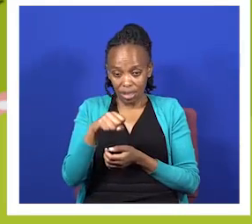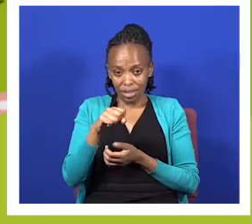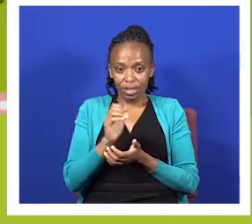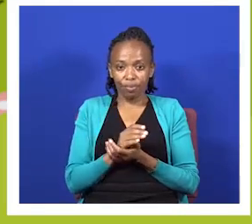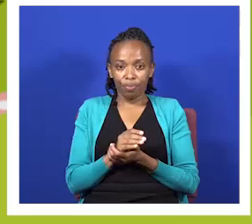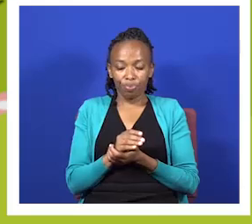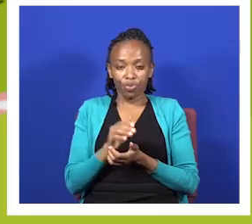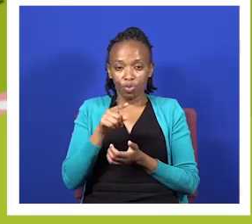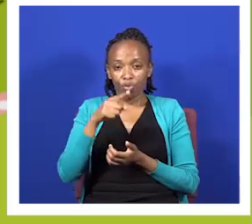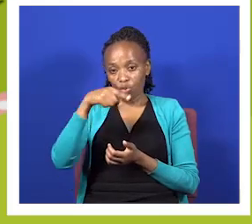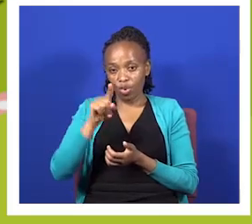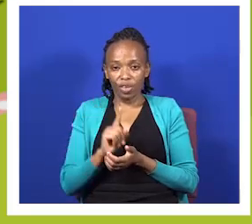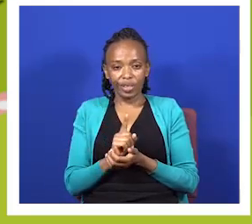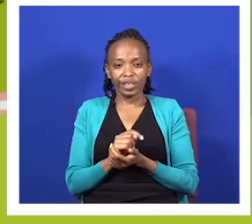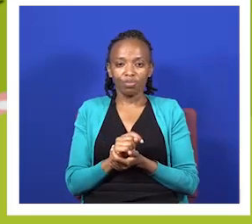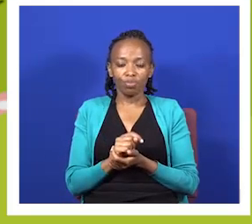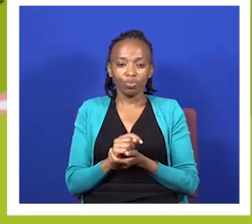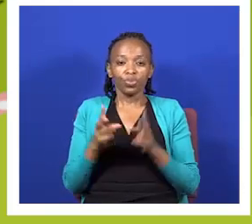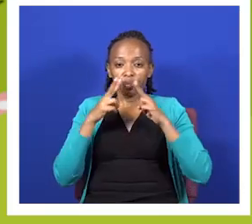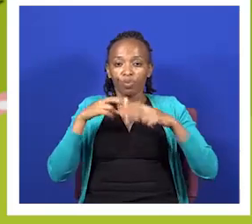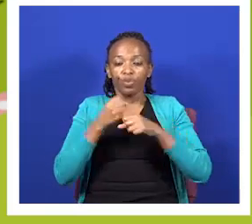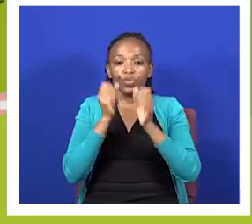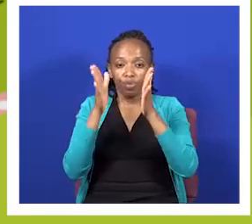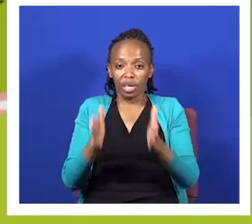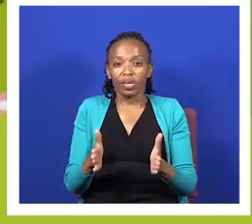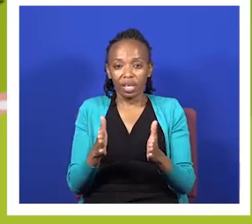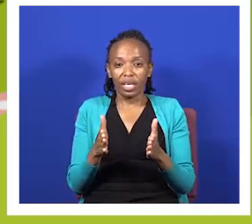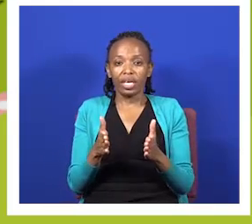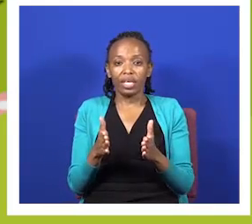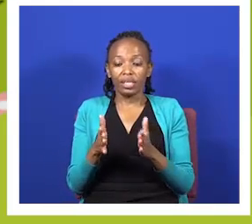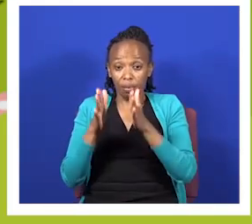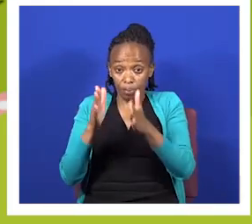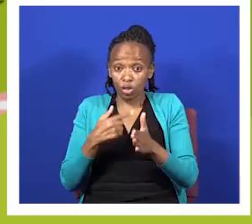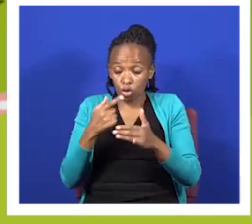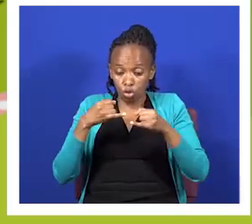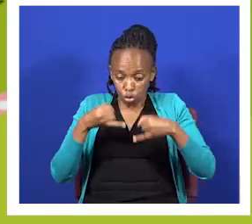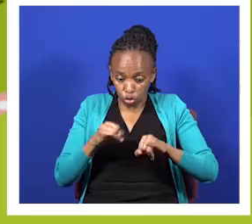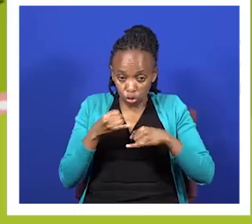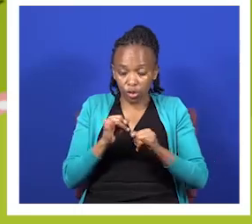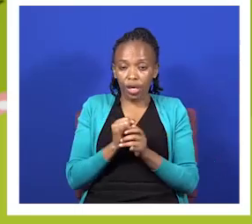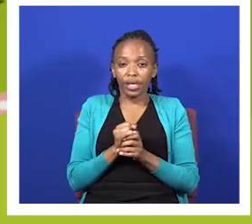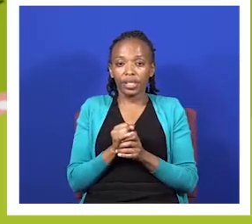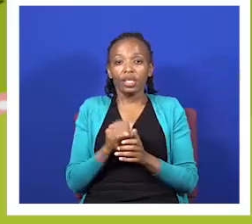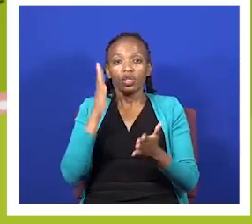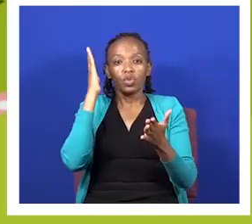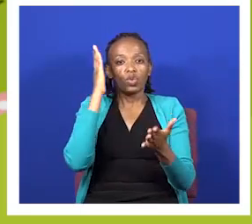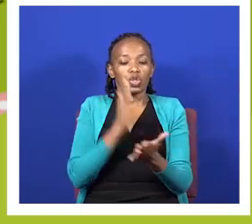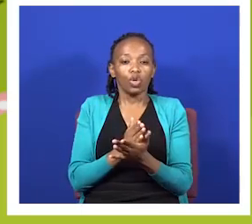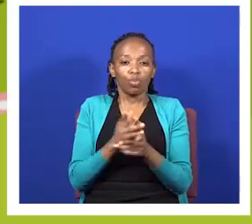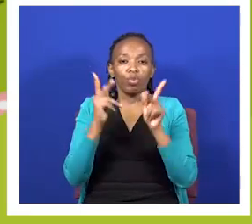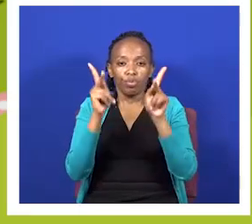Yes, you're correct. A peacemaker is someone who tries to